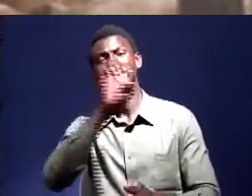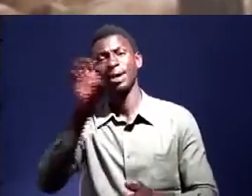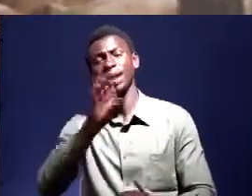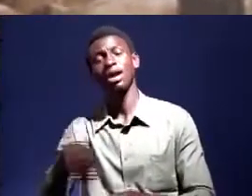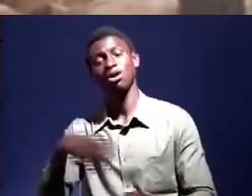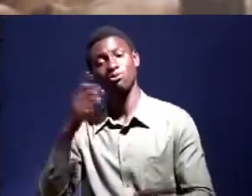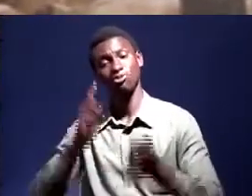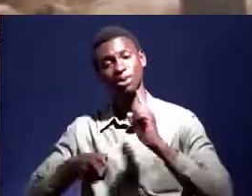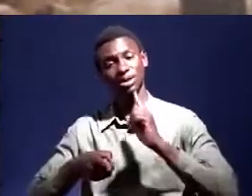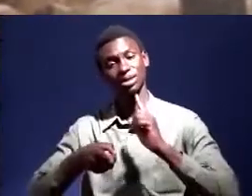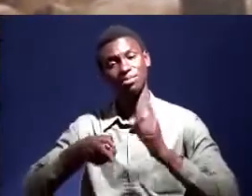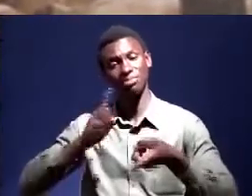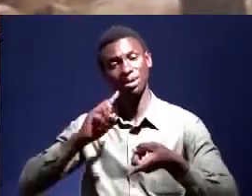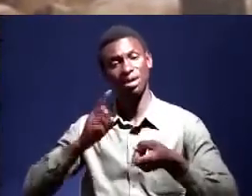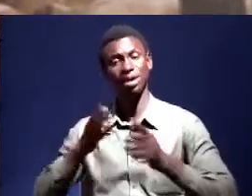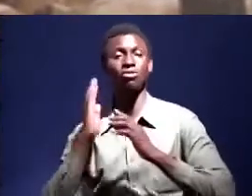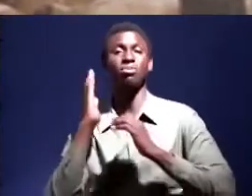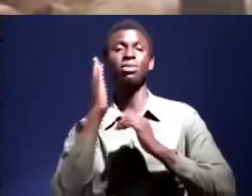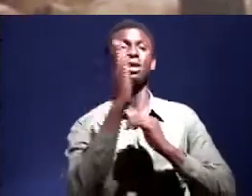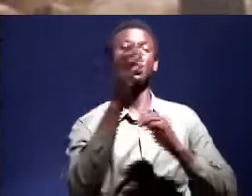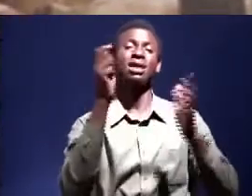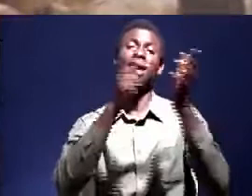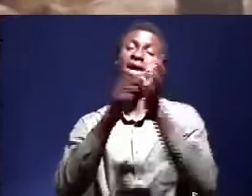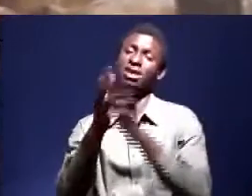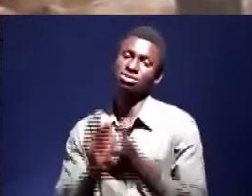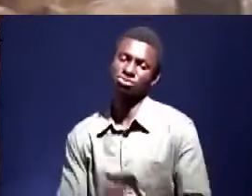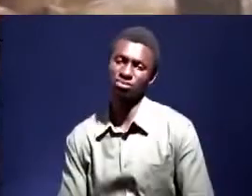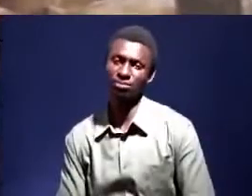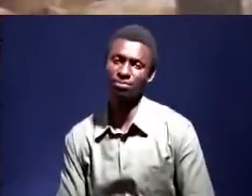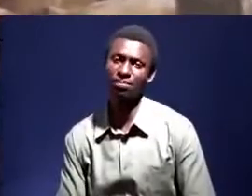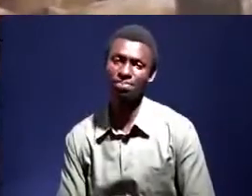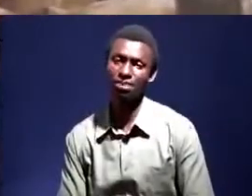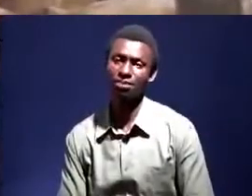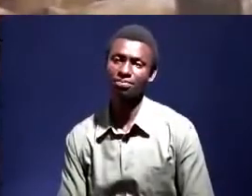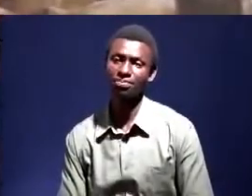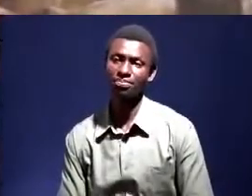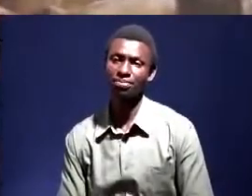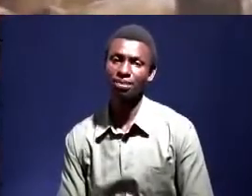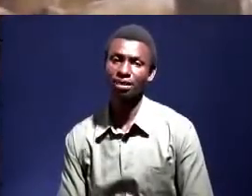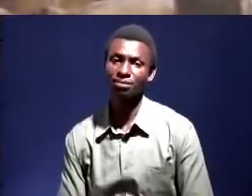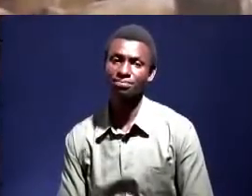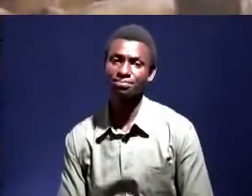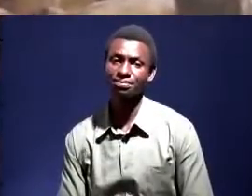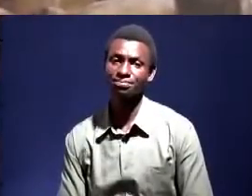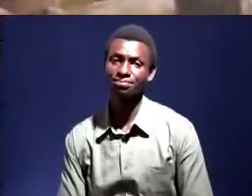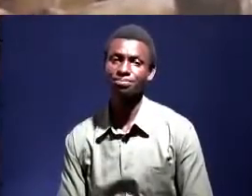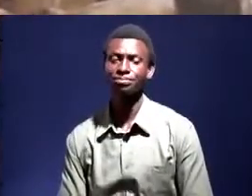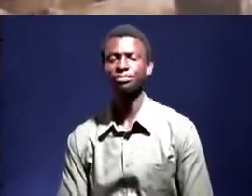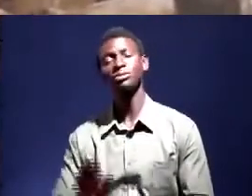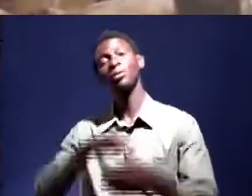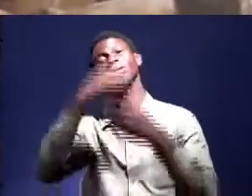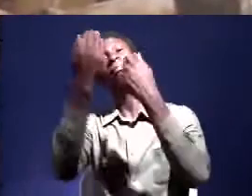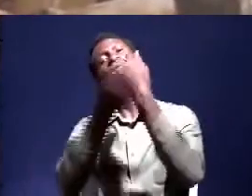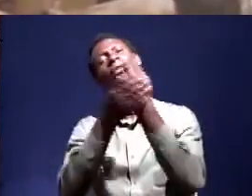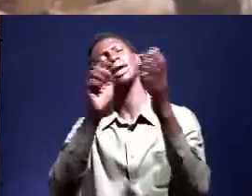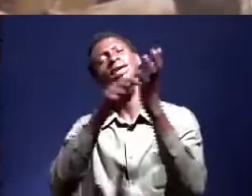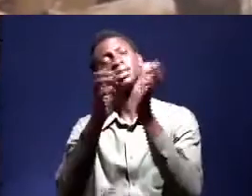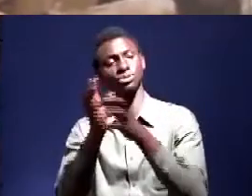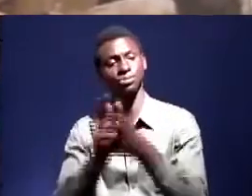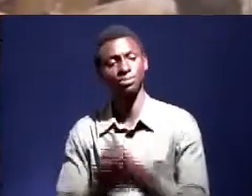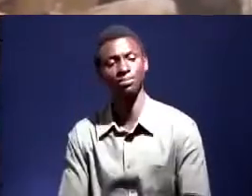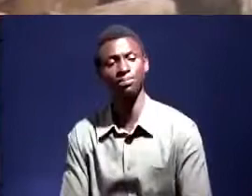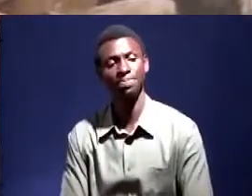and have walked away are coming back to Jesus. So God is calling you.